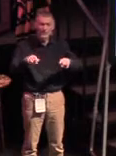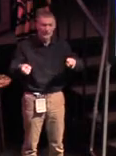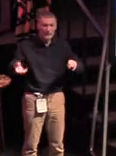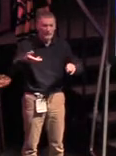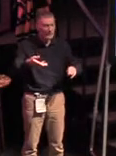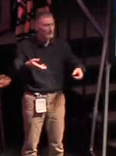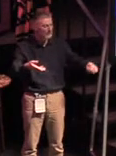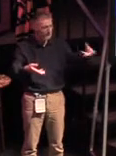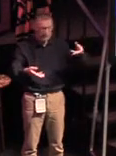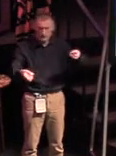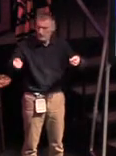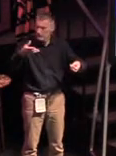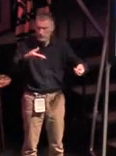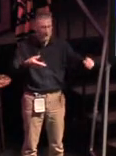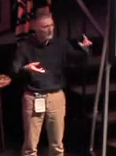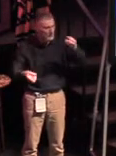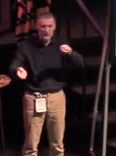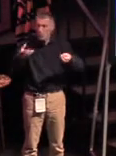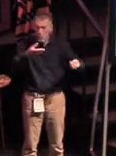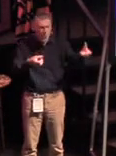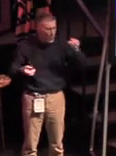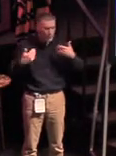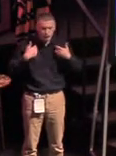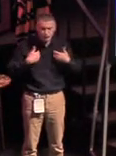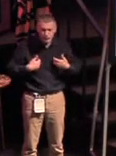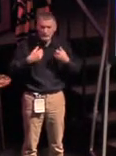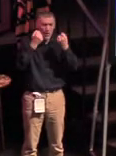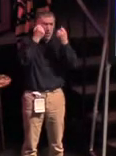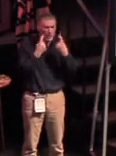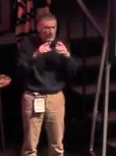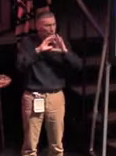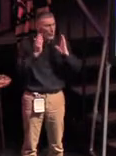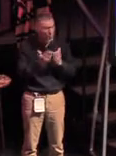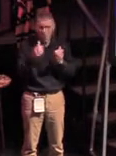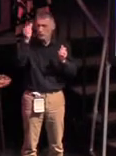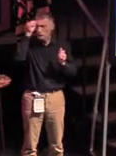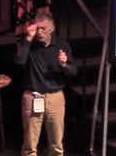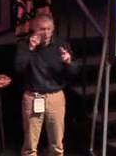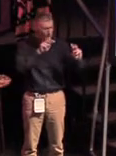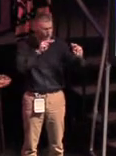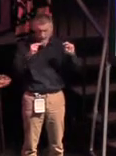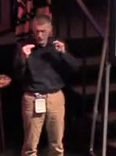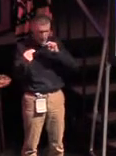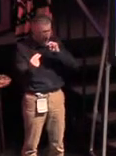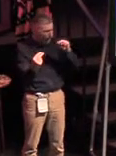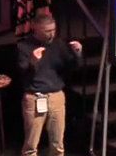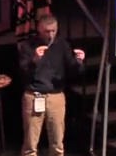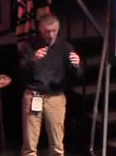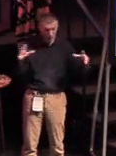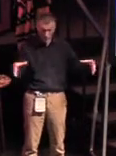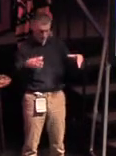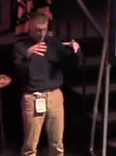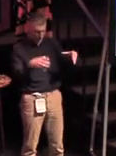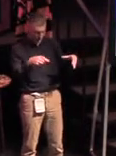a much broader pool and richer understanding of the world and the way they see the world. And through that, you'll have